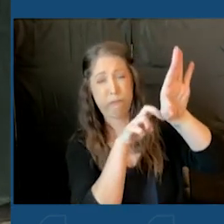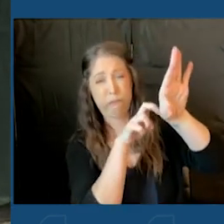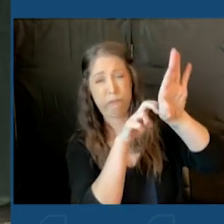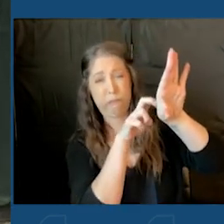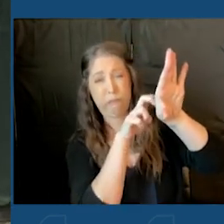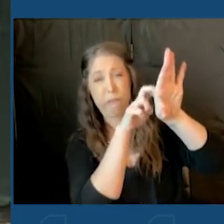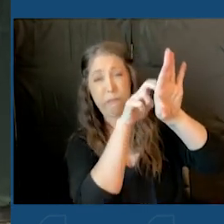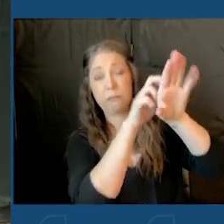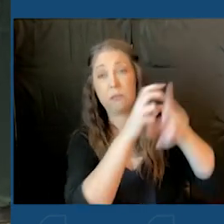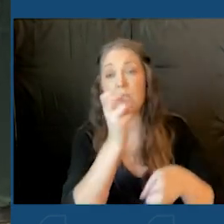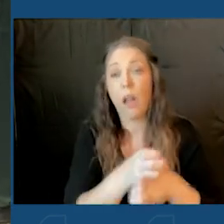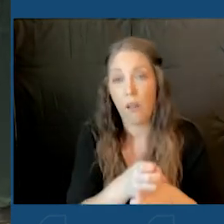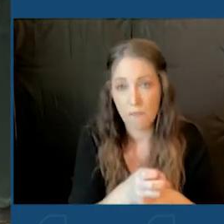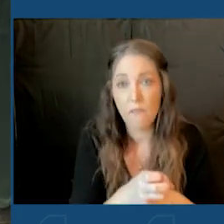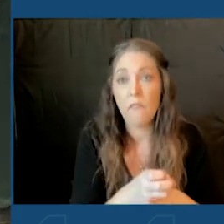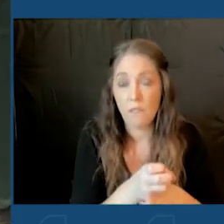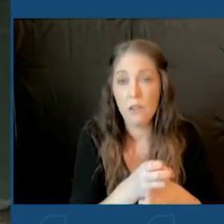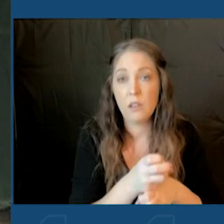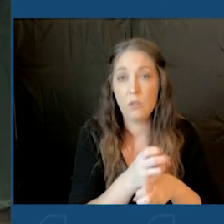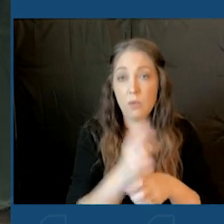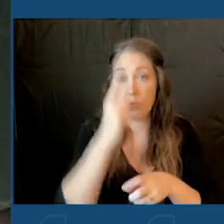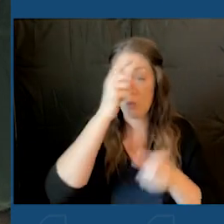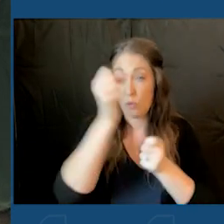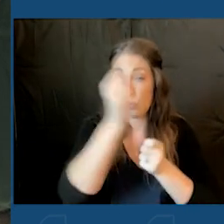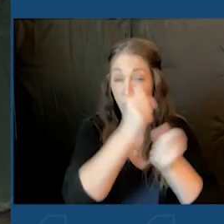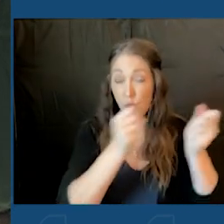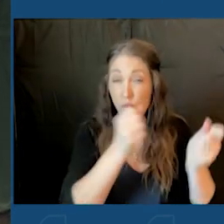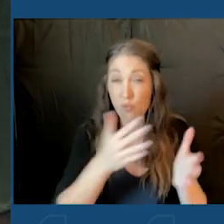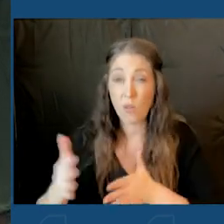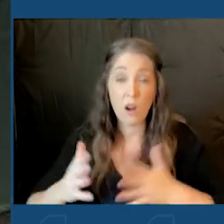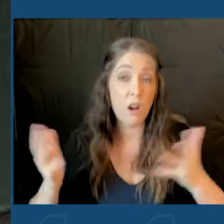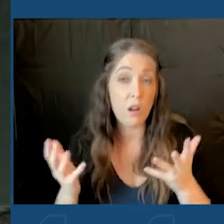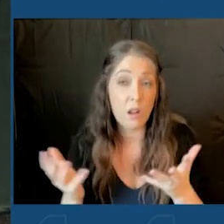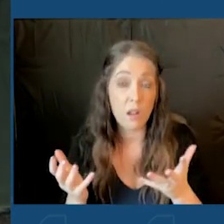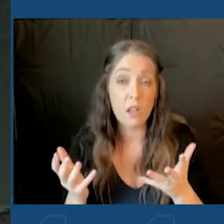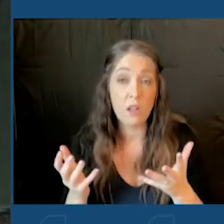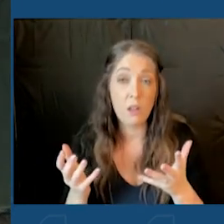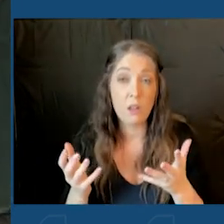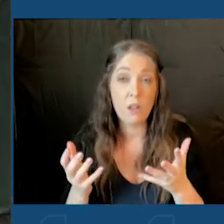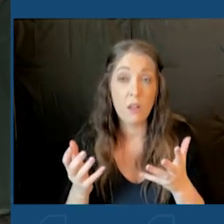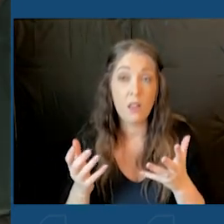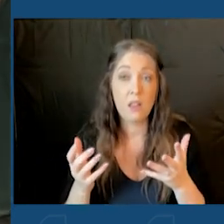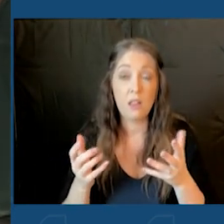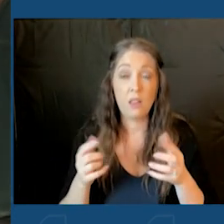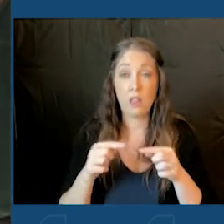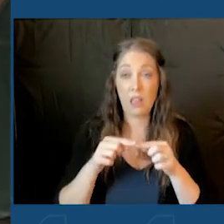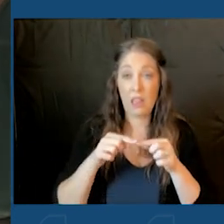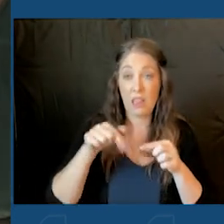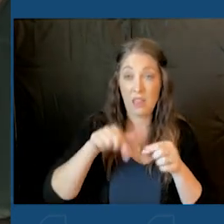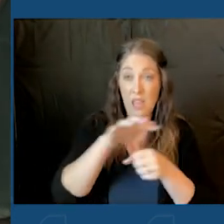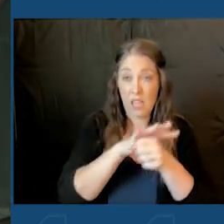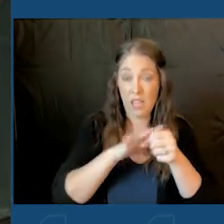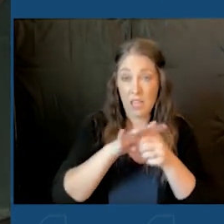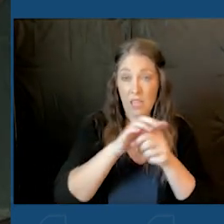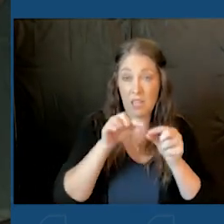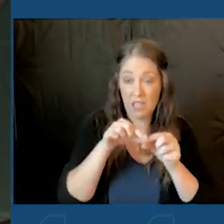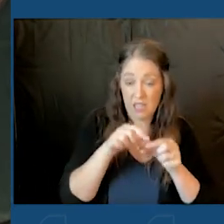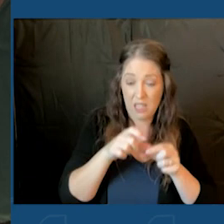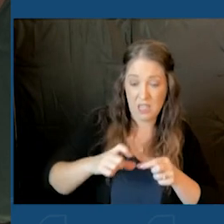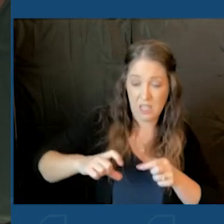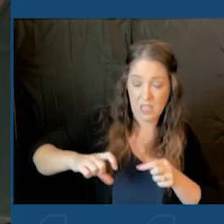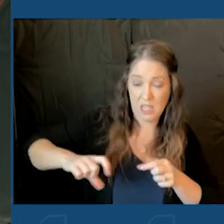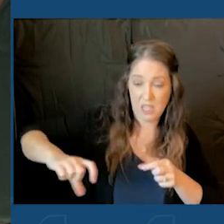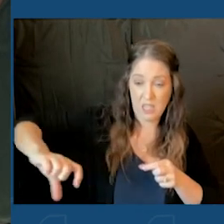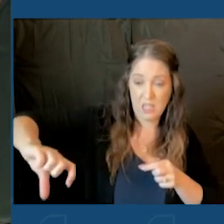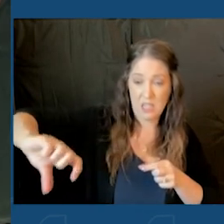And so the strategy is to encompass circulate this